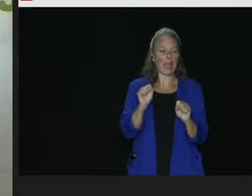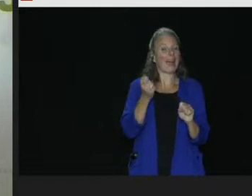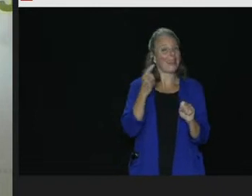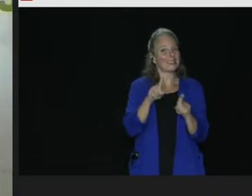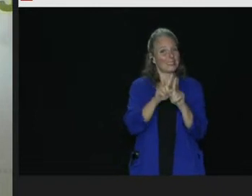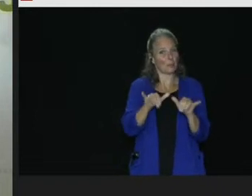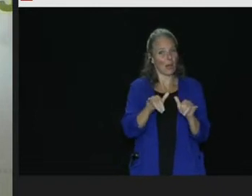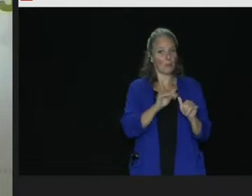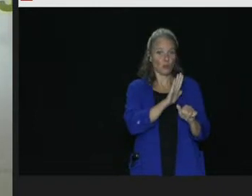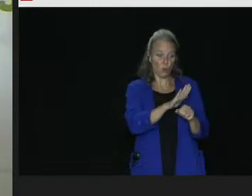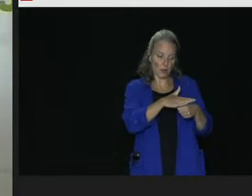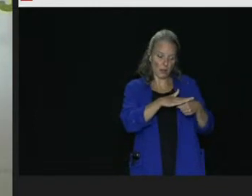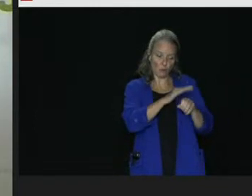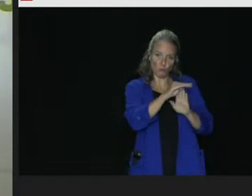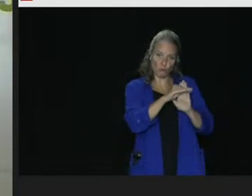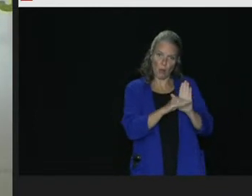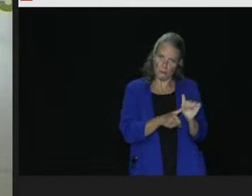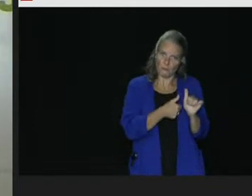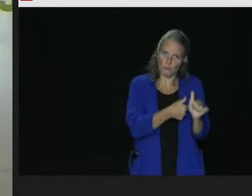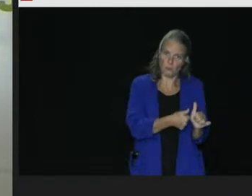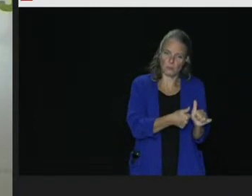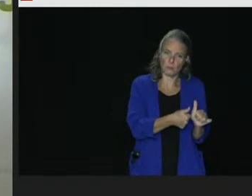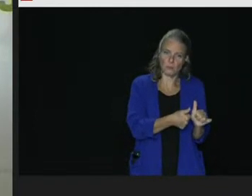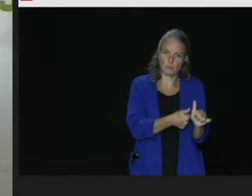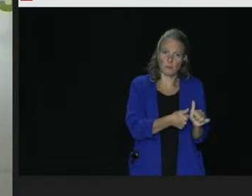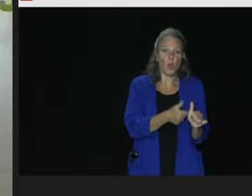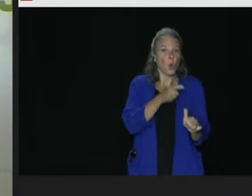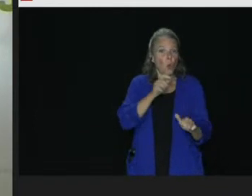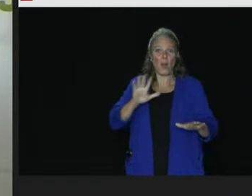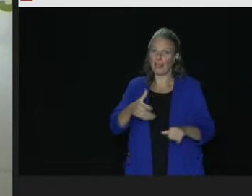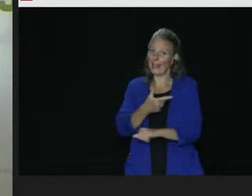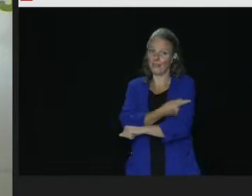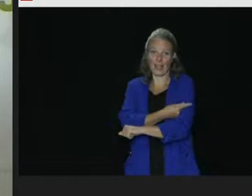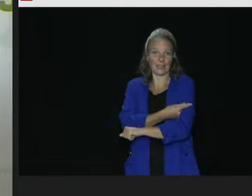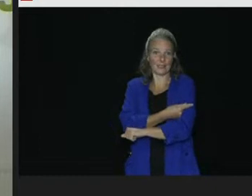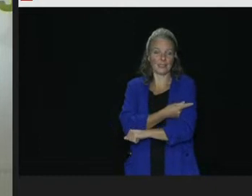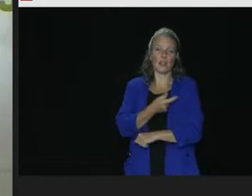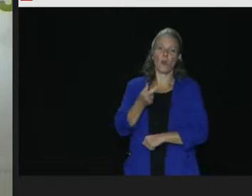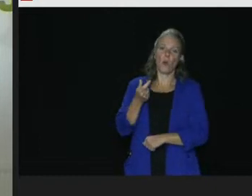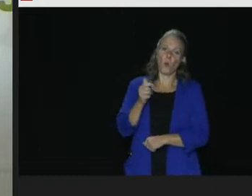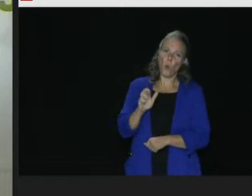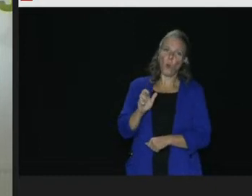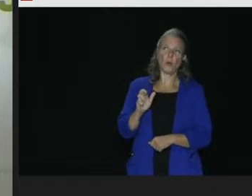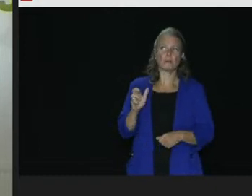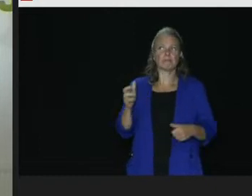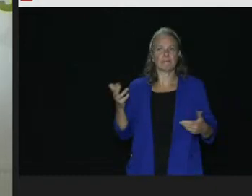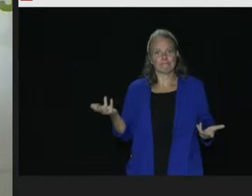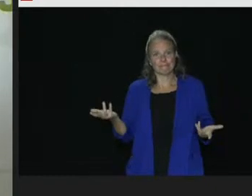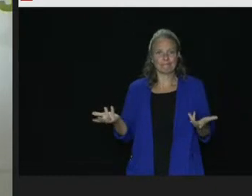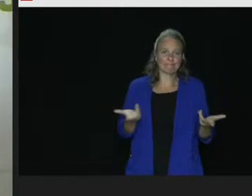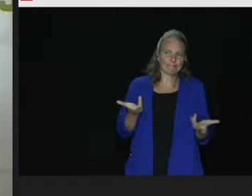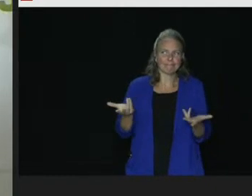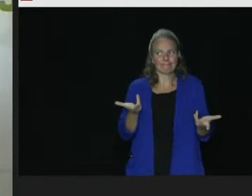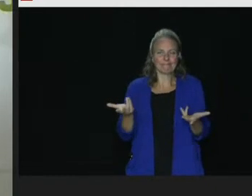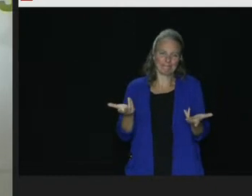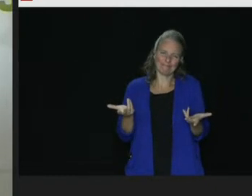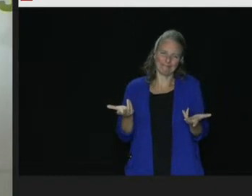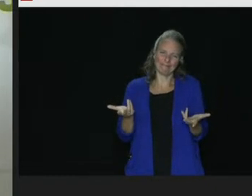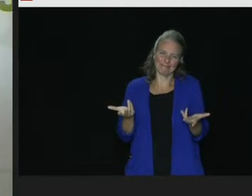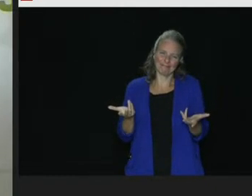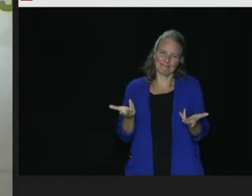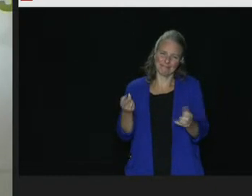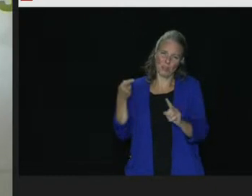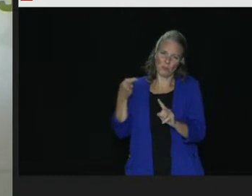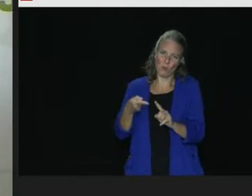rules. If you're not fully vaccinated, or as we said, then we really should be limiting